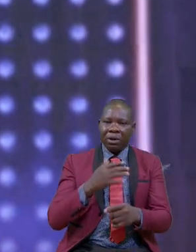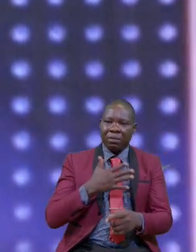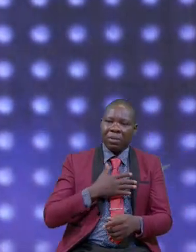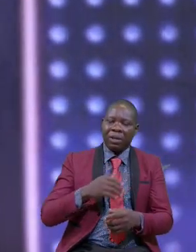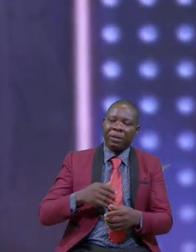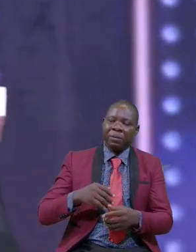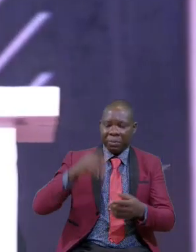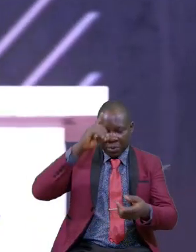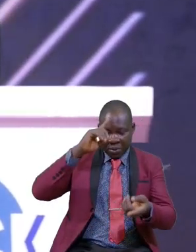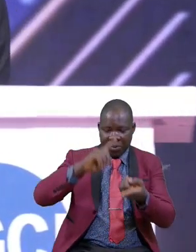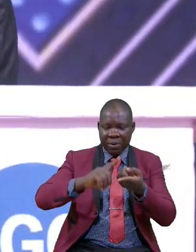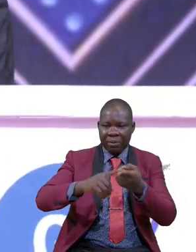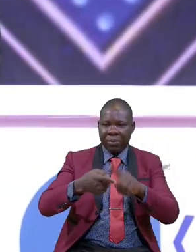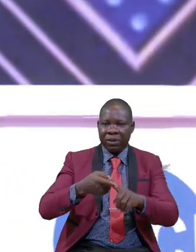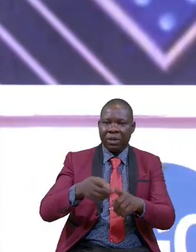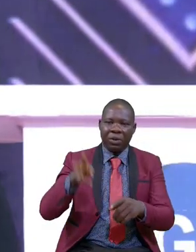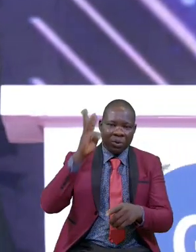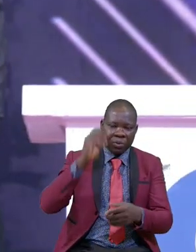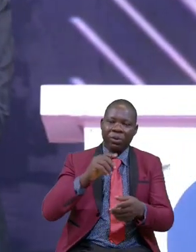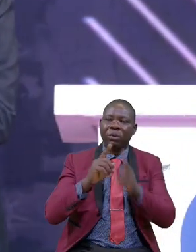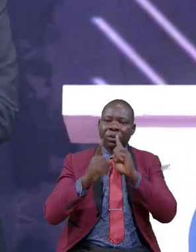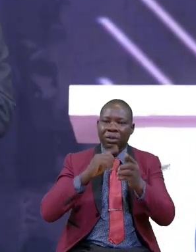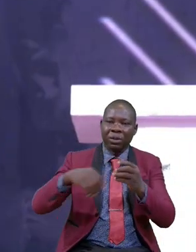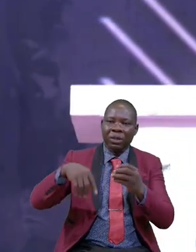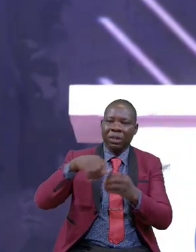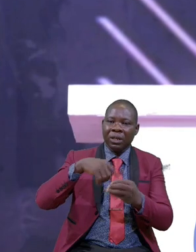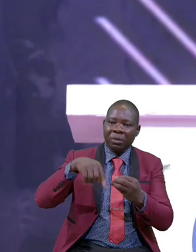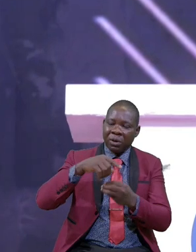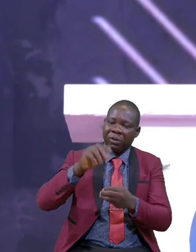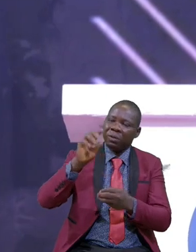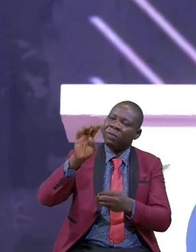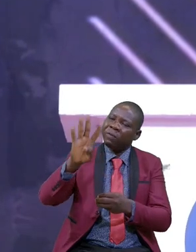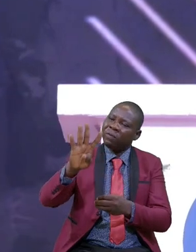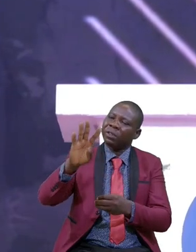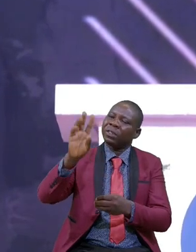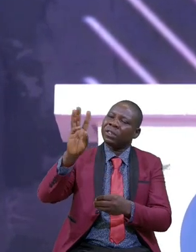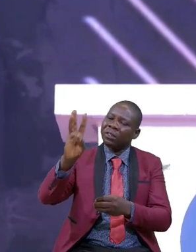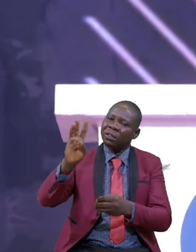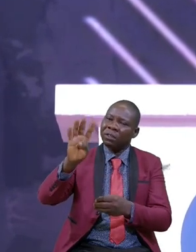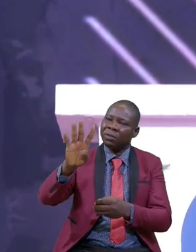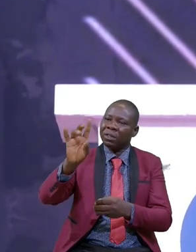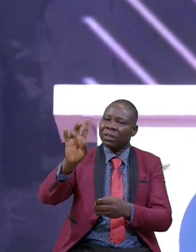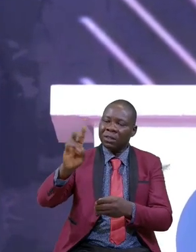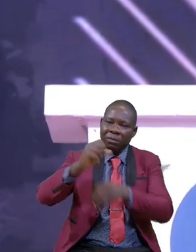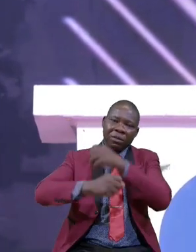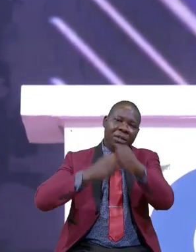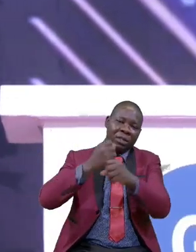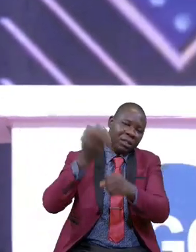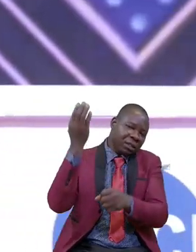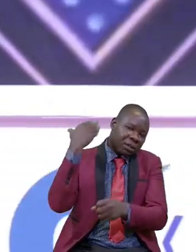allusion mon frère. 46, 47 years ago 47 in Kenya. Kenya. Actually. En